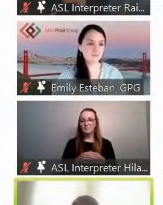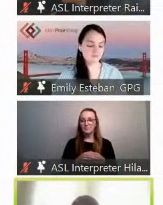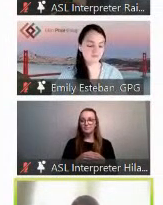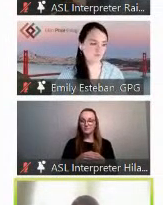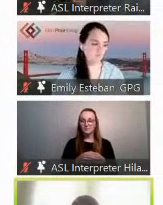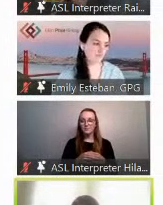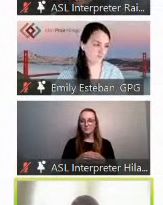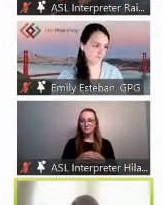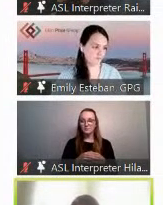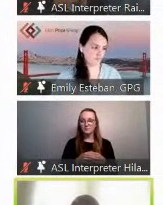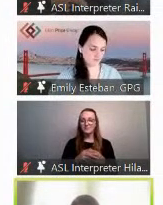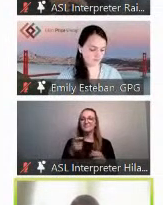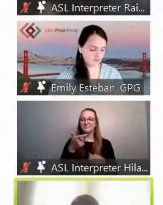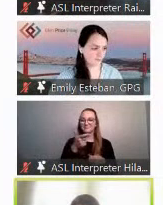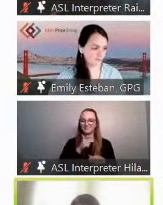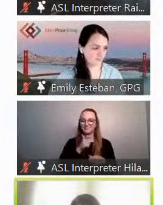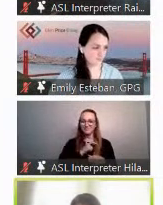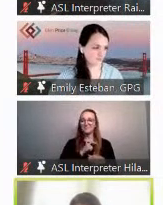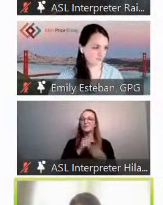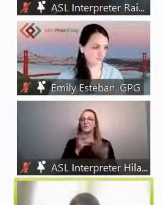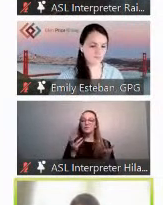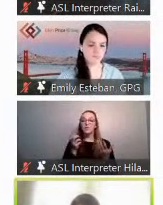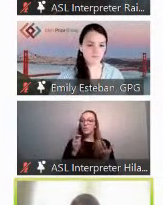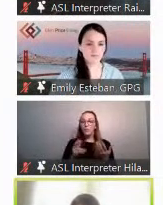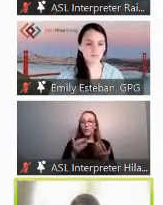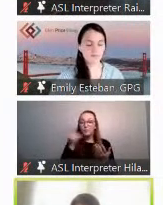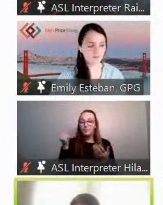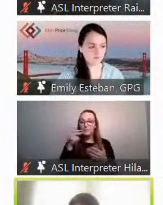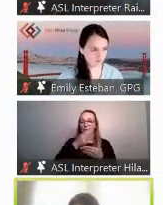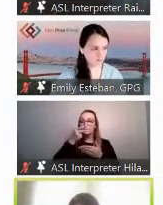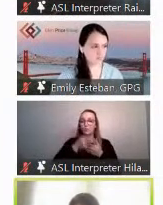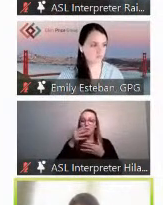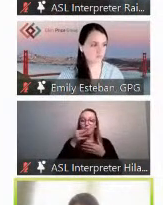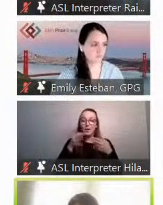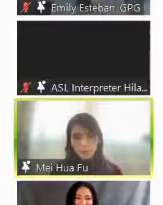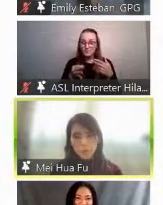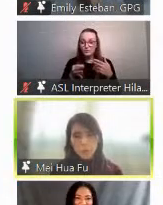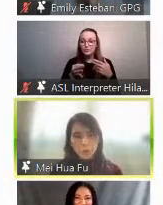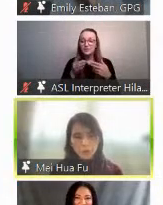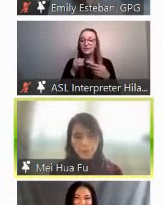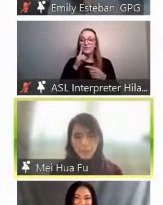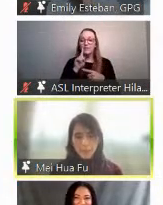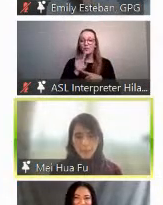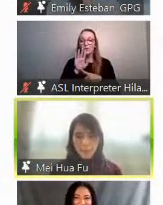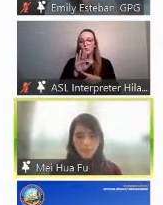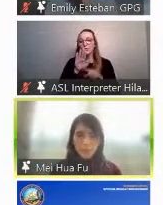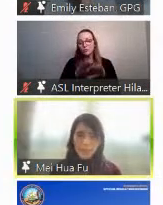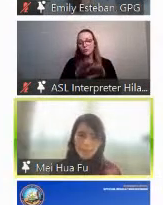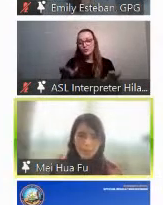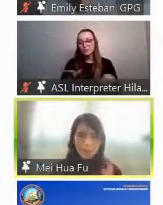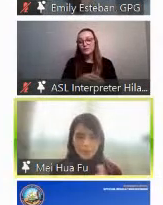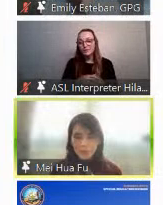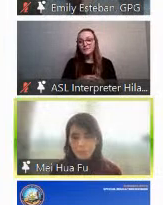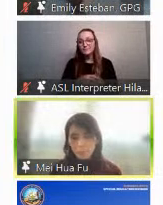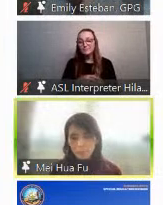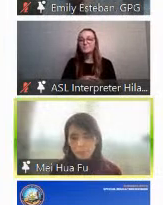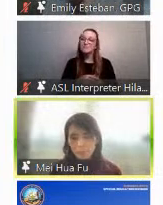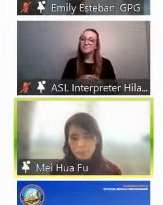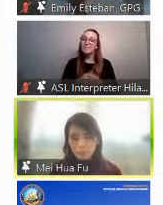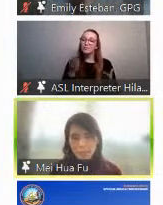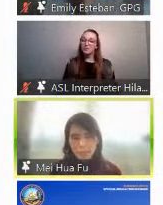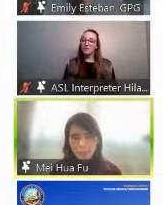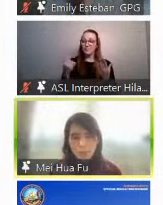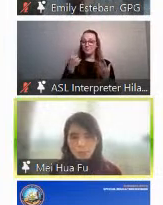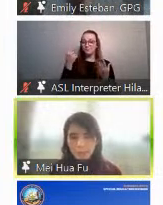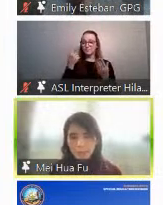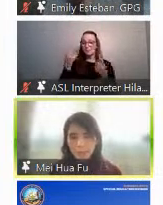or what would be the best program option for your children. So that may be something to